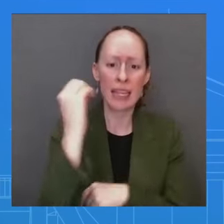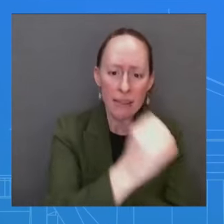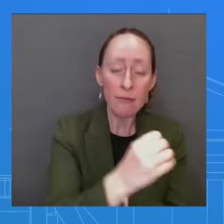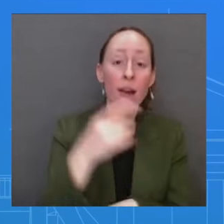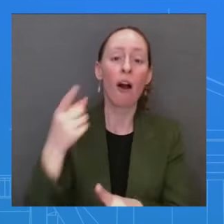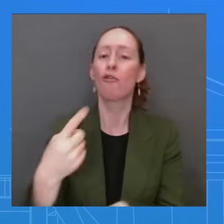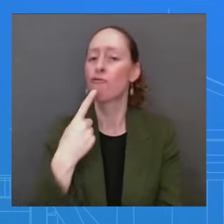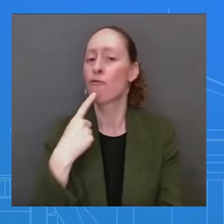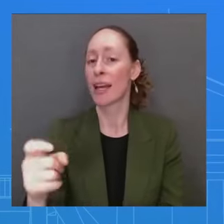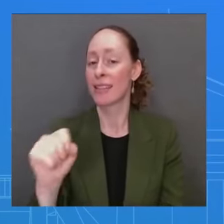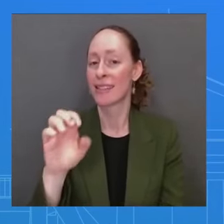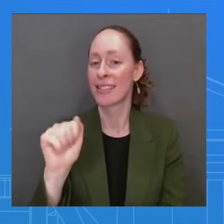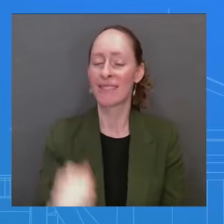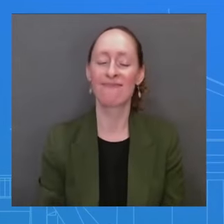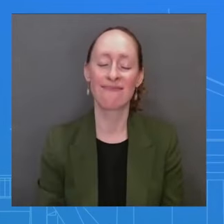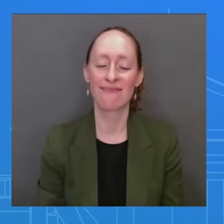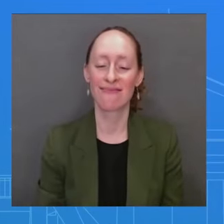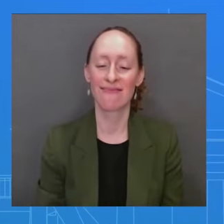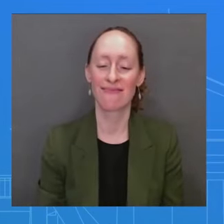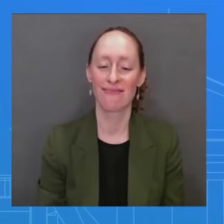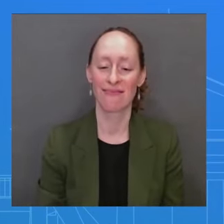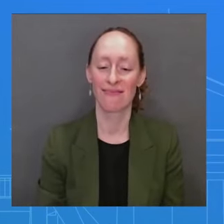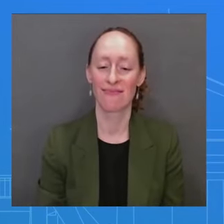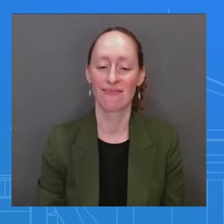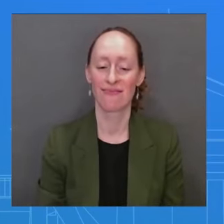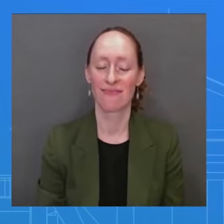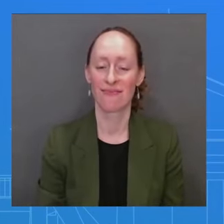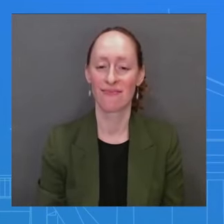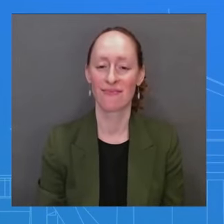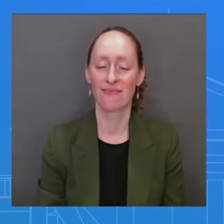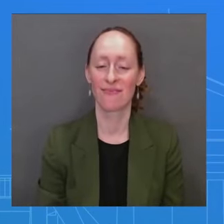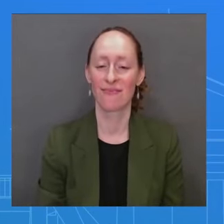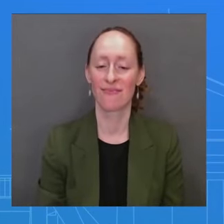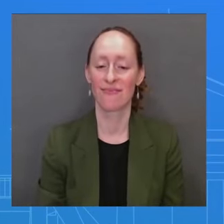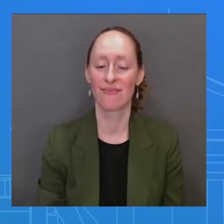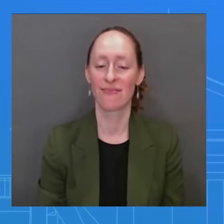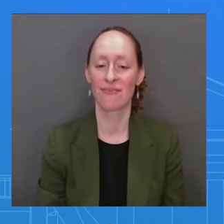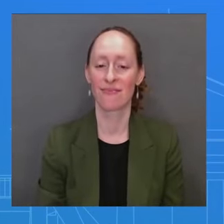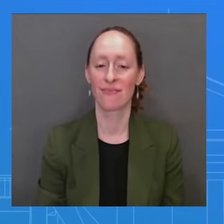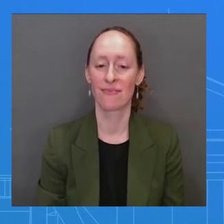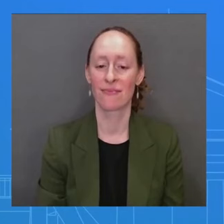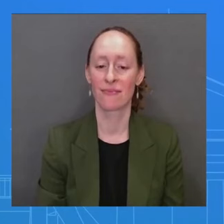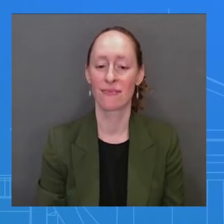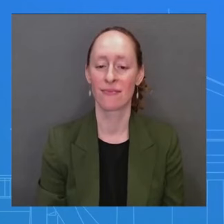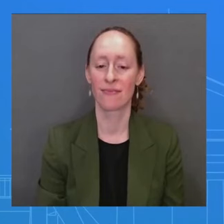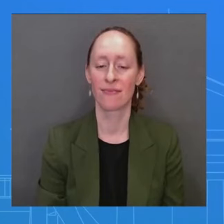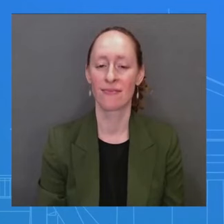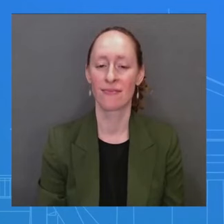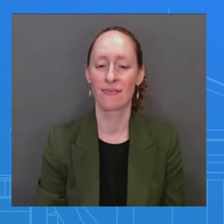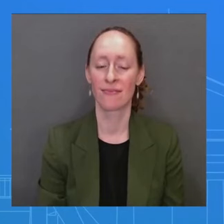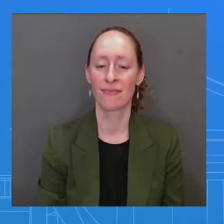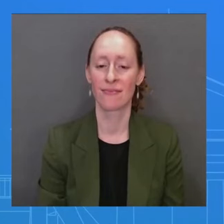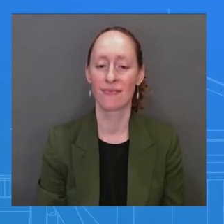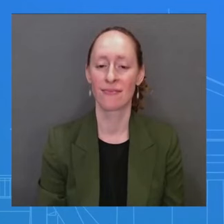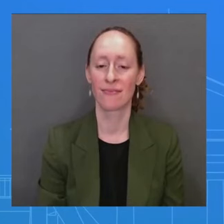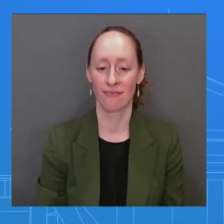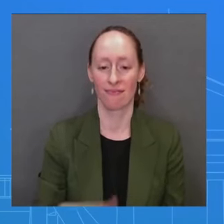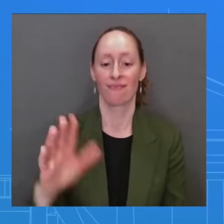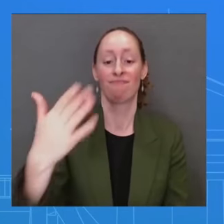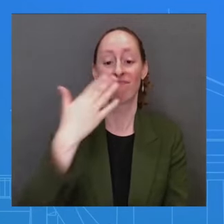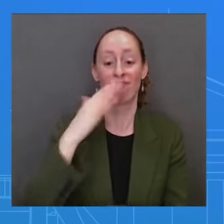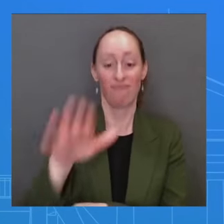Good afternoon. Like, as you saw from Central Command yesterday, Iran-backed Houthis launched a